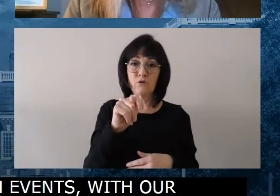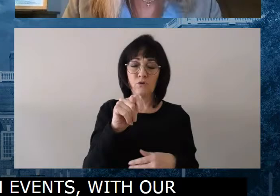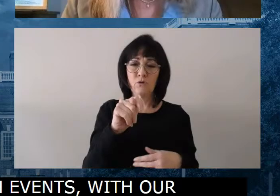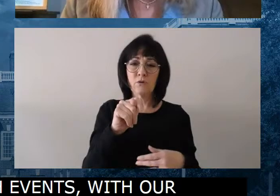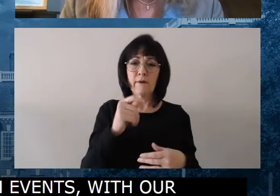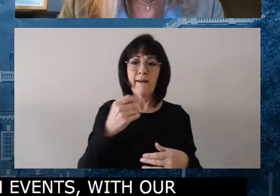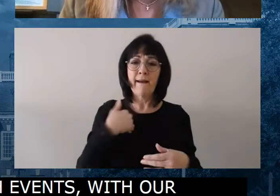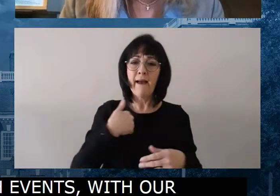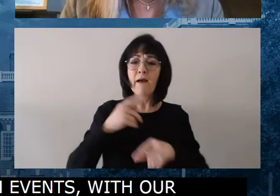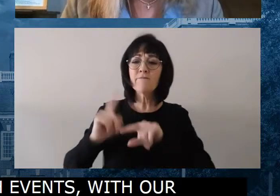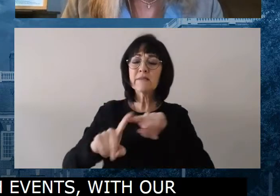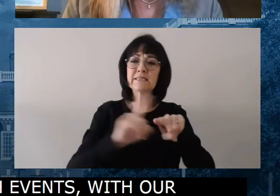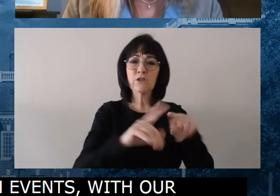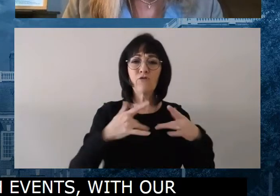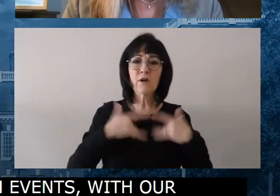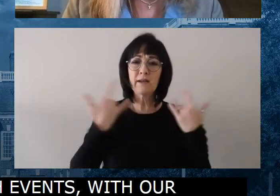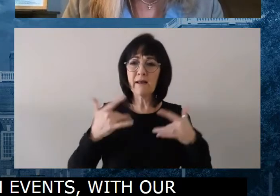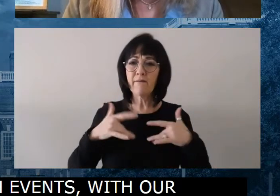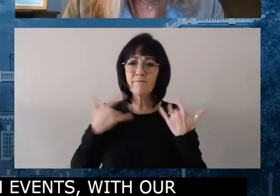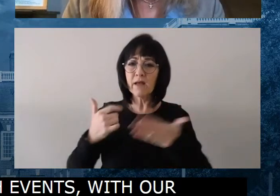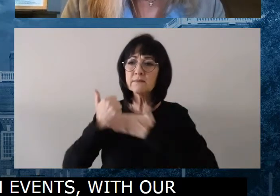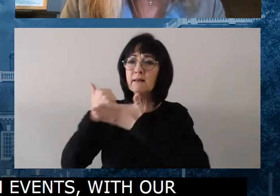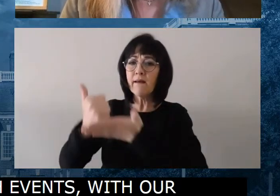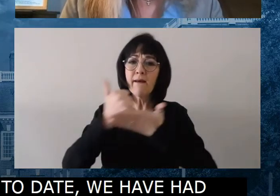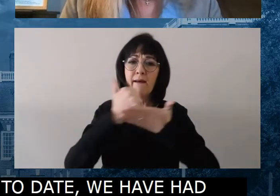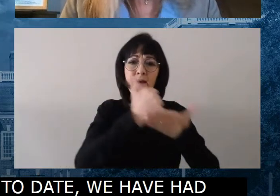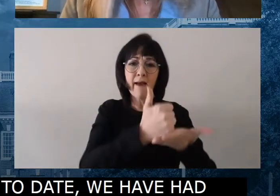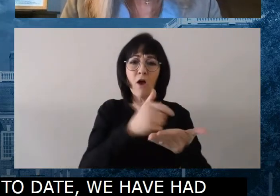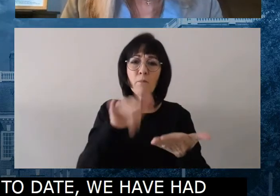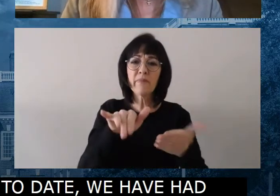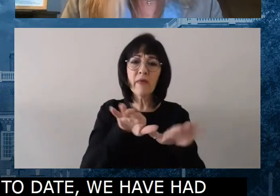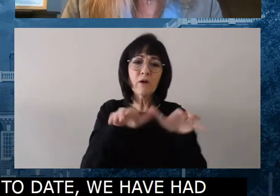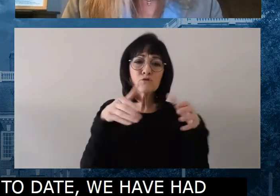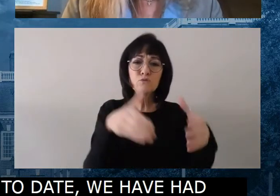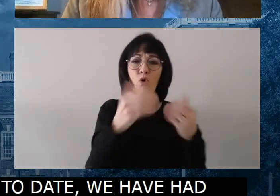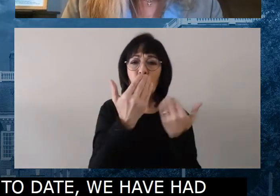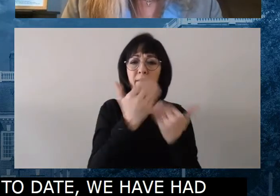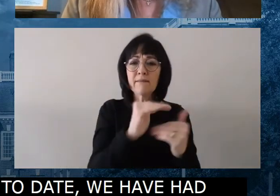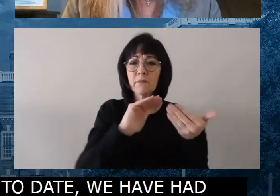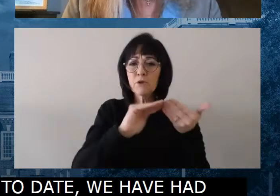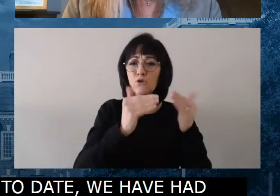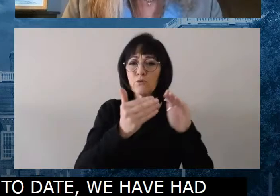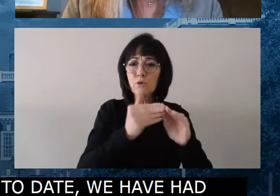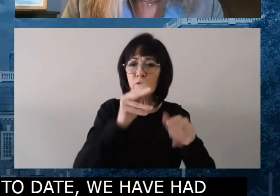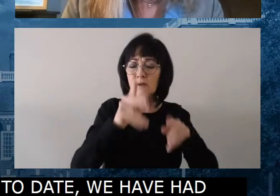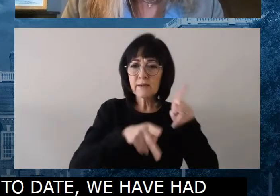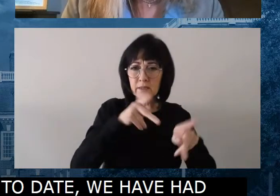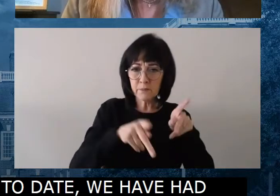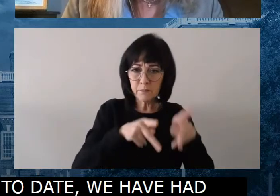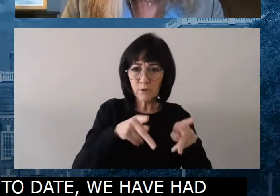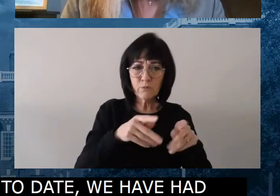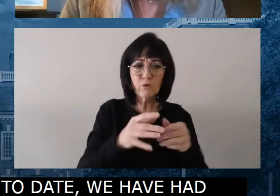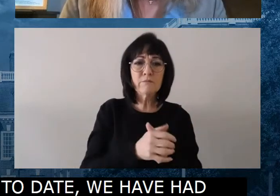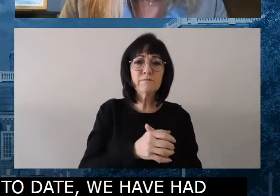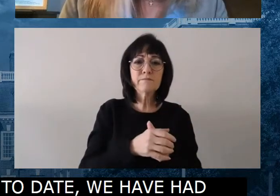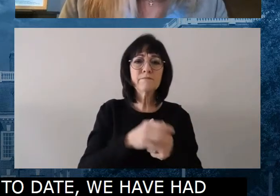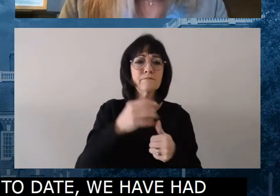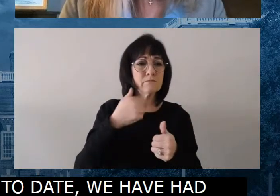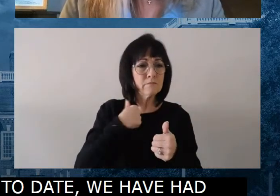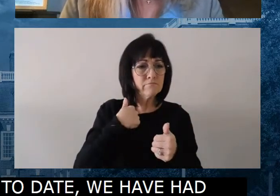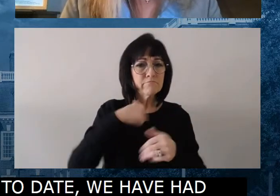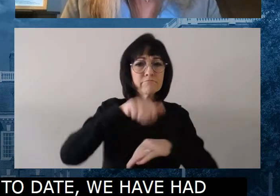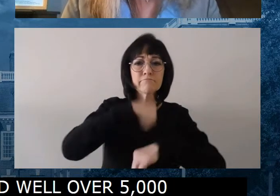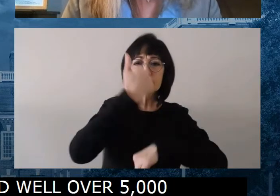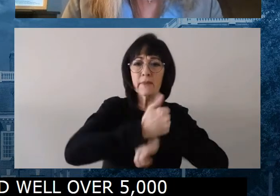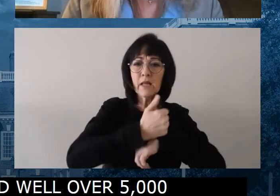over 5,000 individuals through these events. We also, at our DPH state service centers,